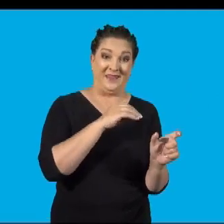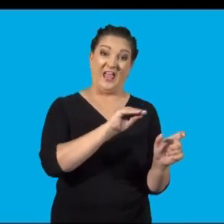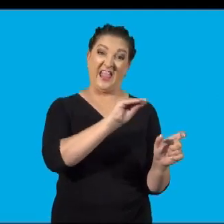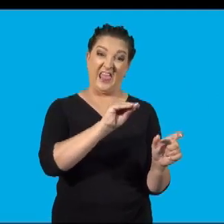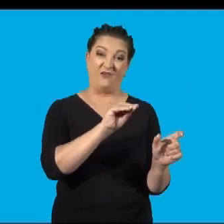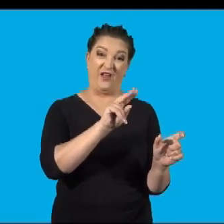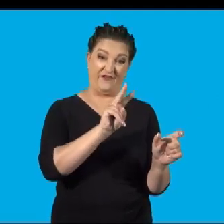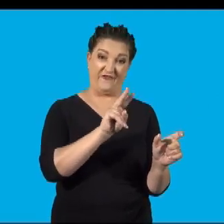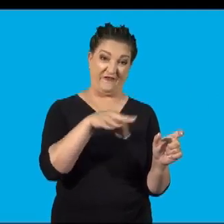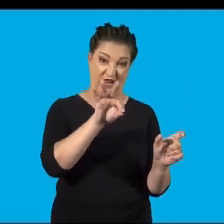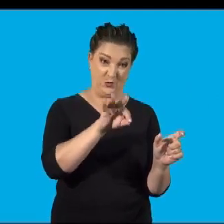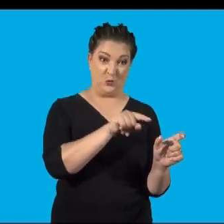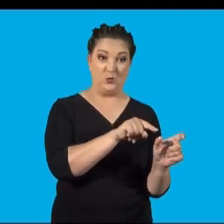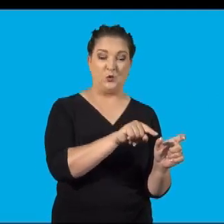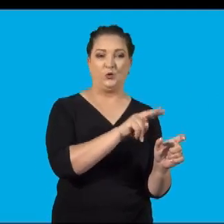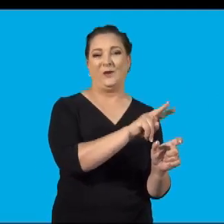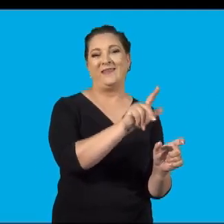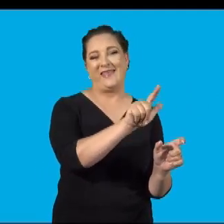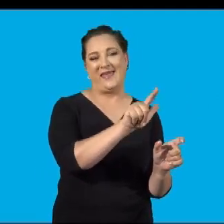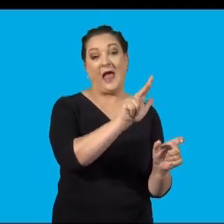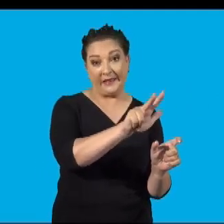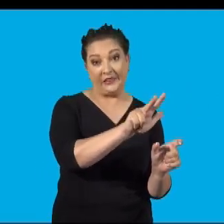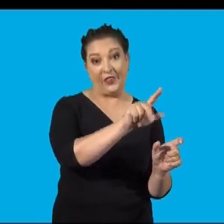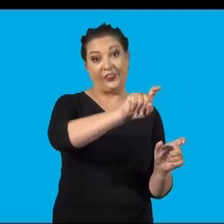value, which is 28,000,